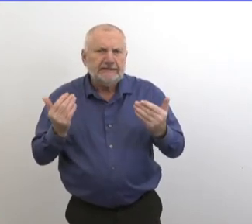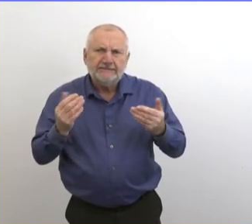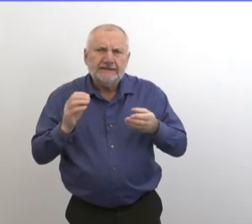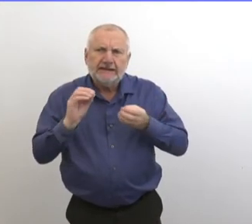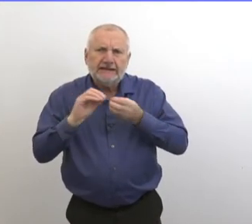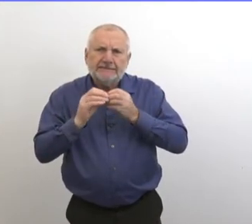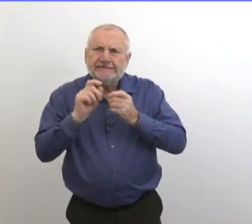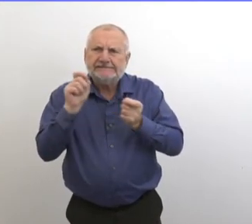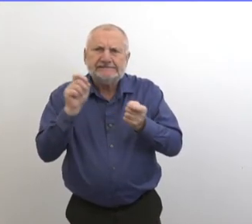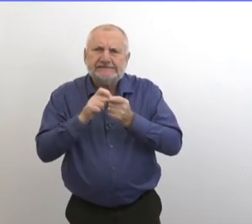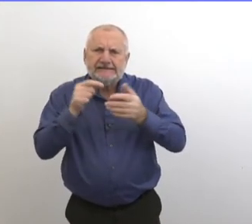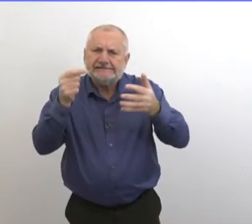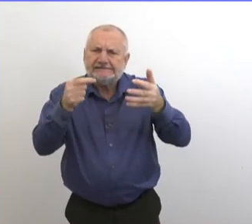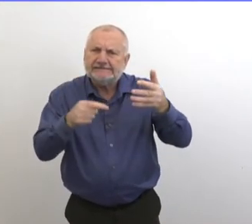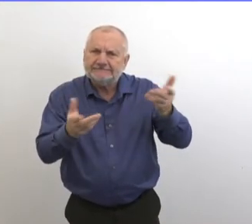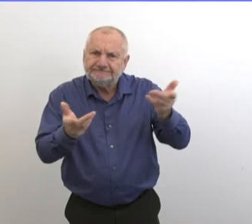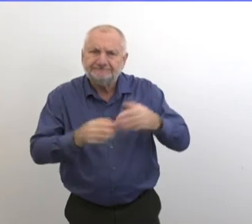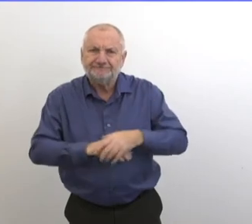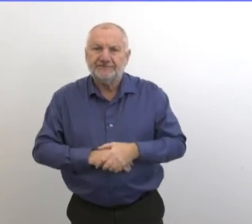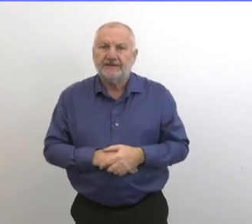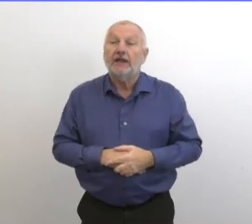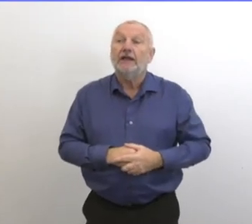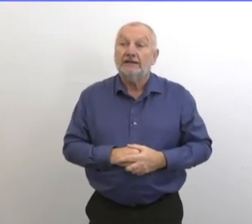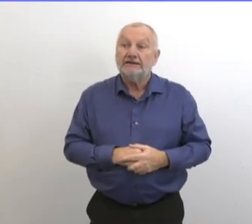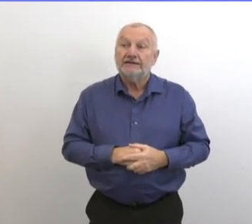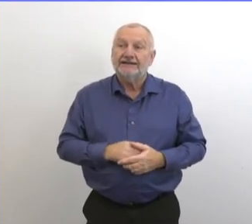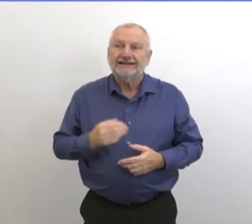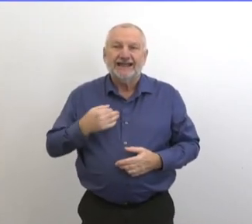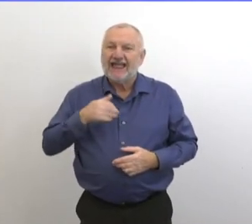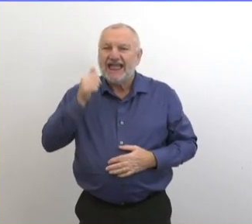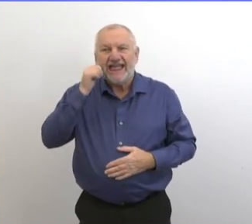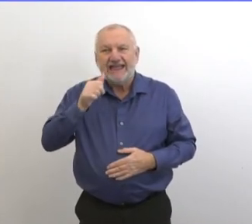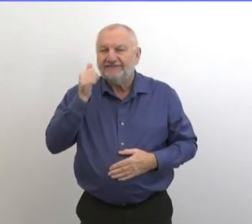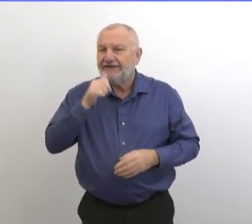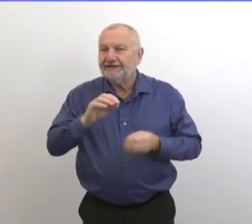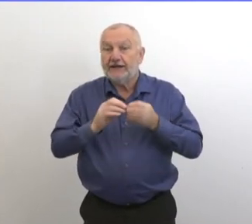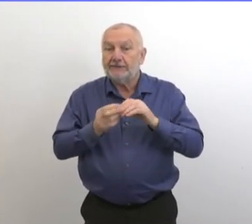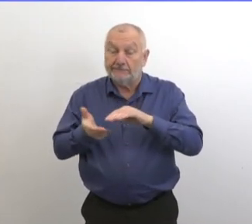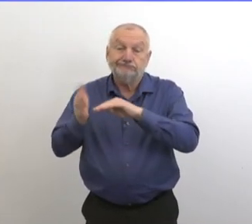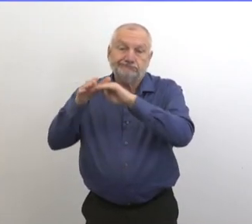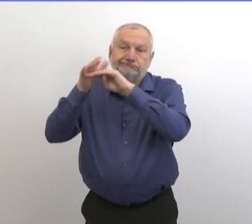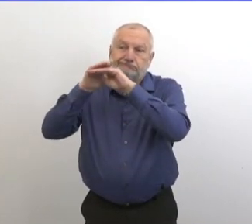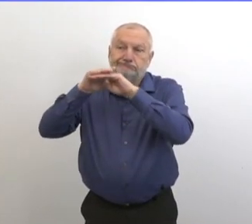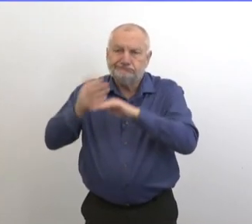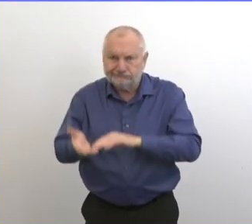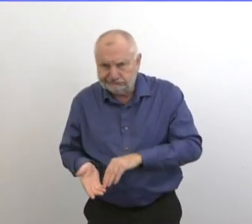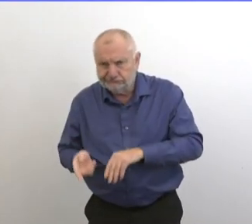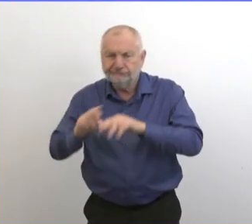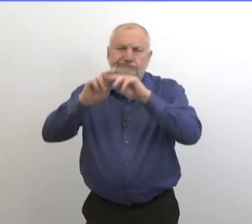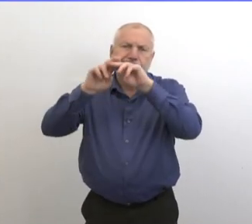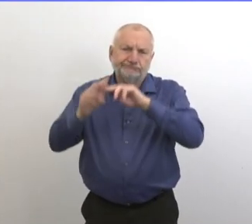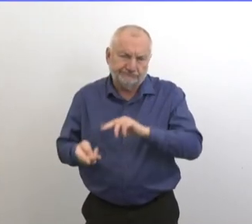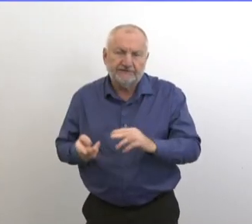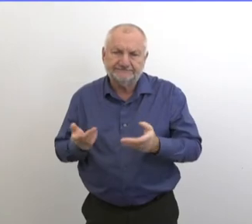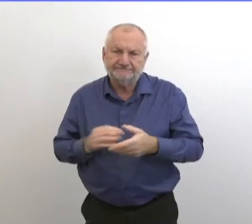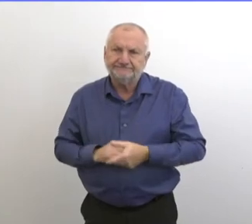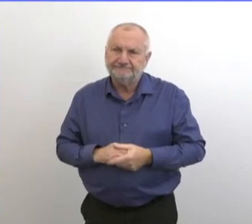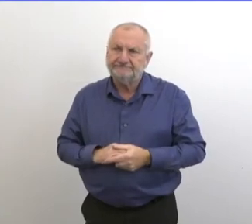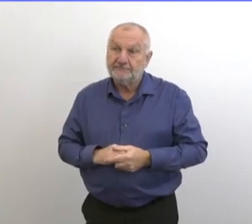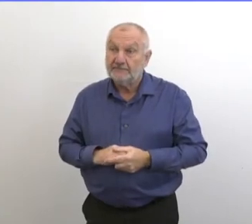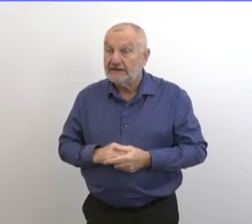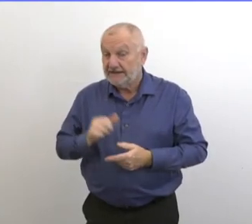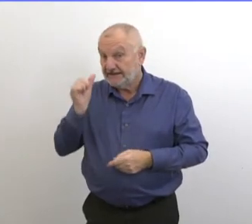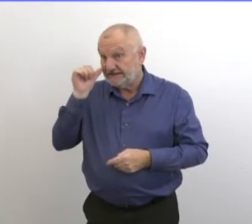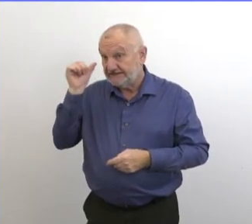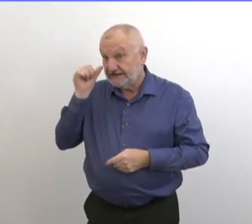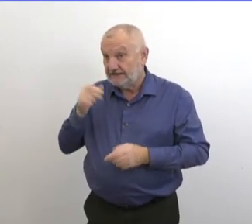changing and evolving every day, sometimes hour by hour and certainly day by day. But as of yesterday, for